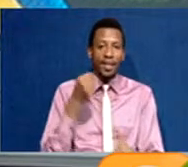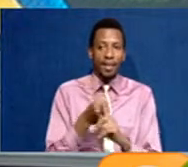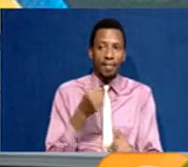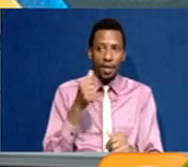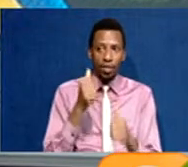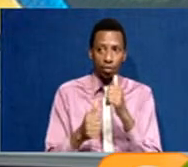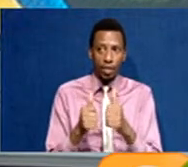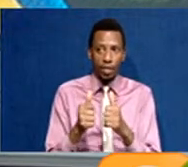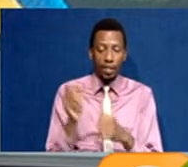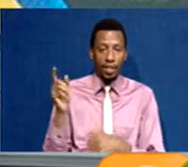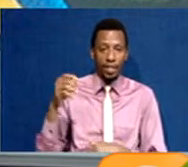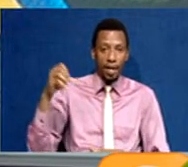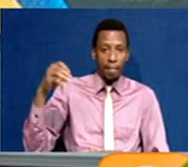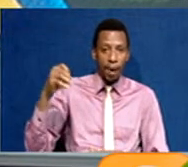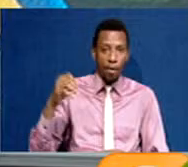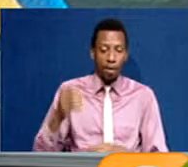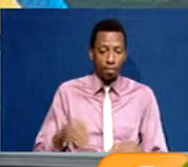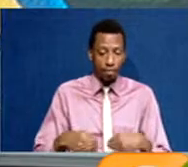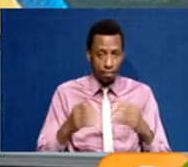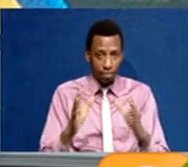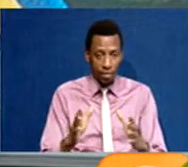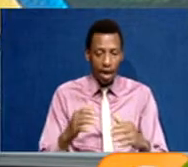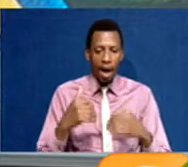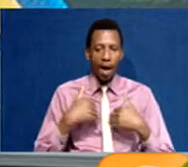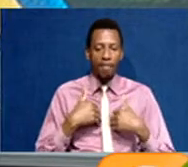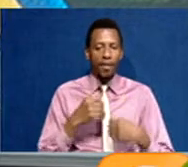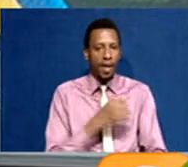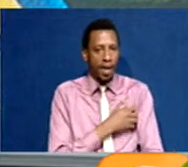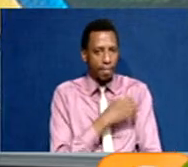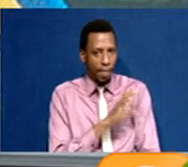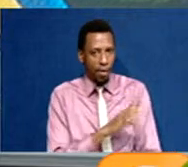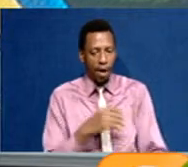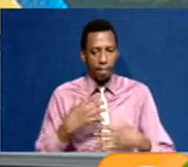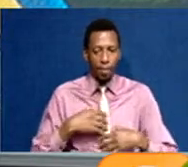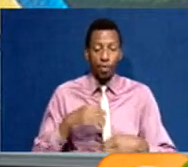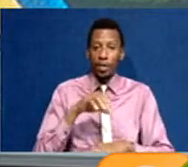power generator has had in empowering people, generating